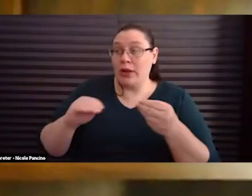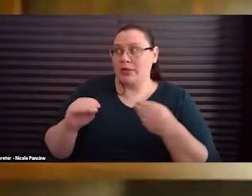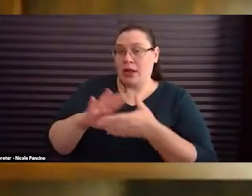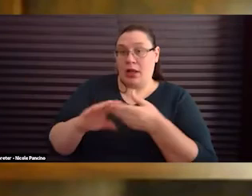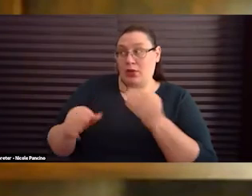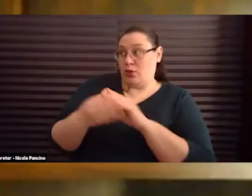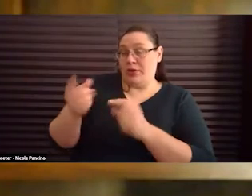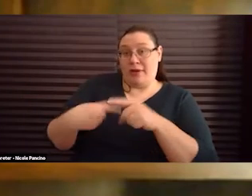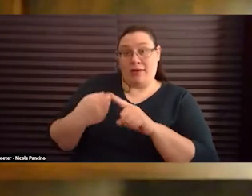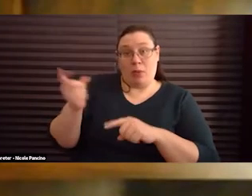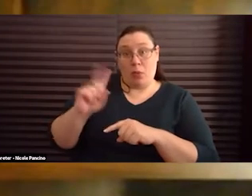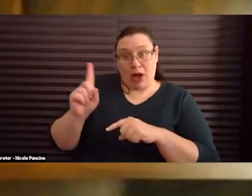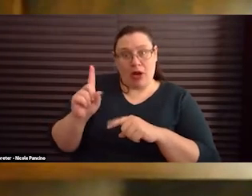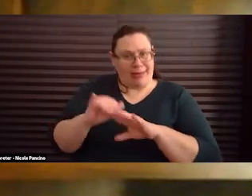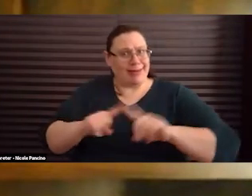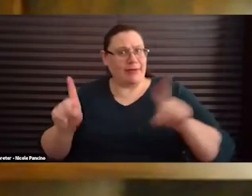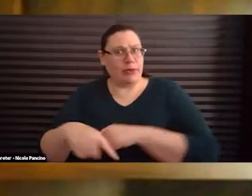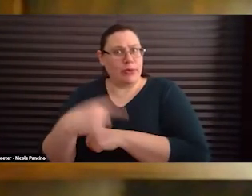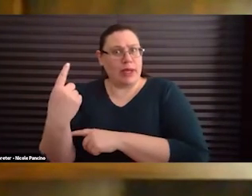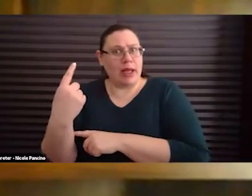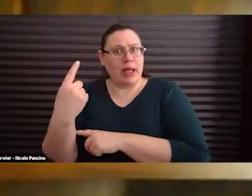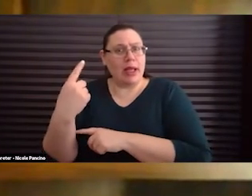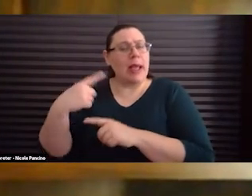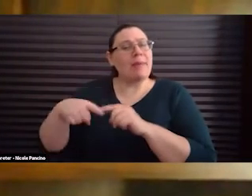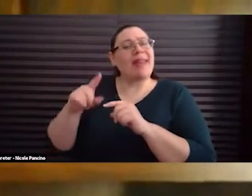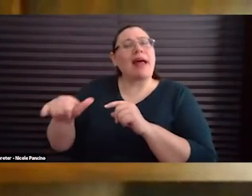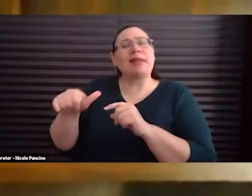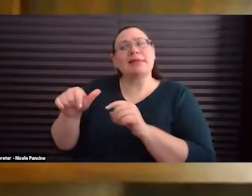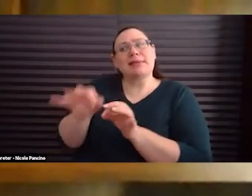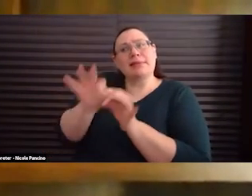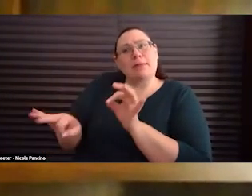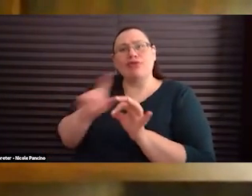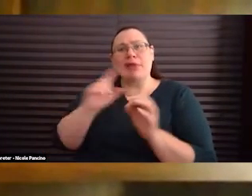has changed. But I mean so much more than that when I talk about